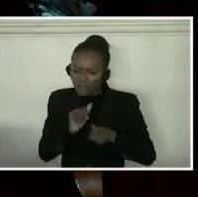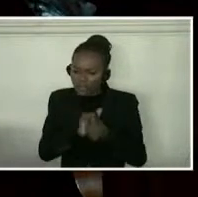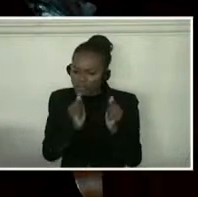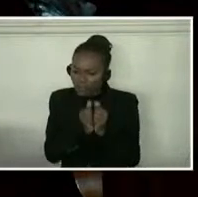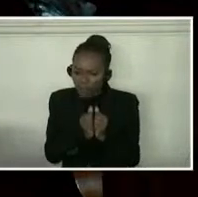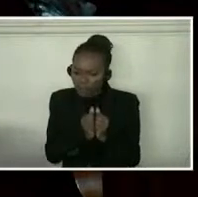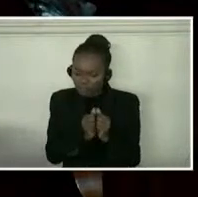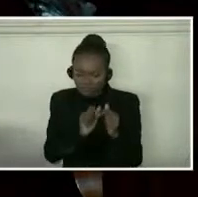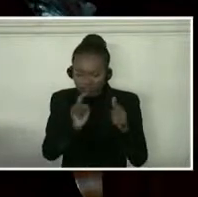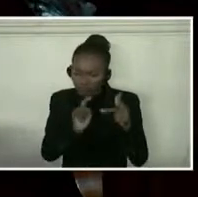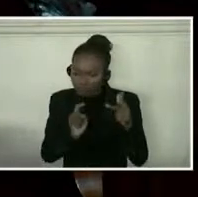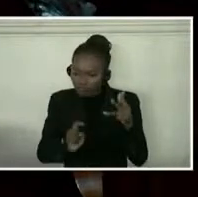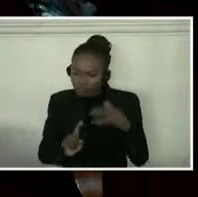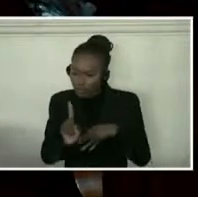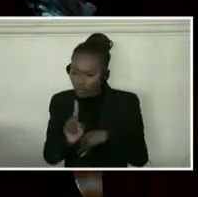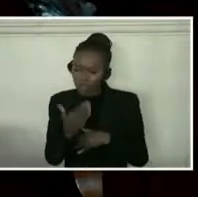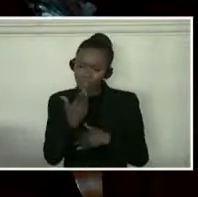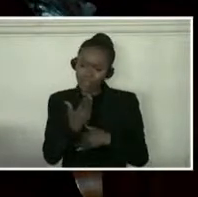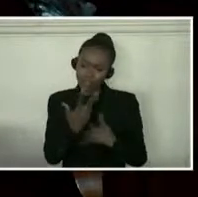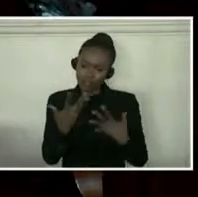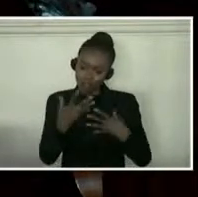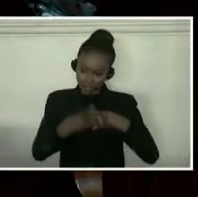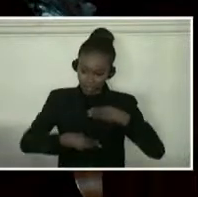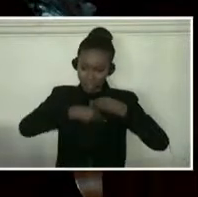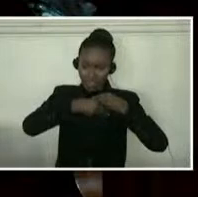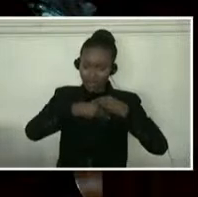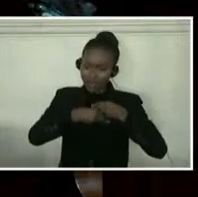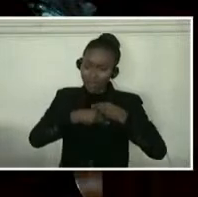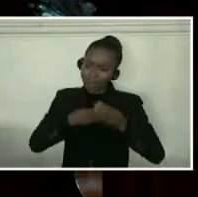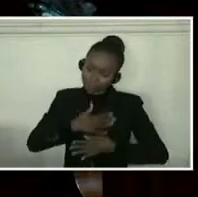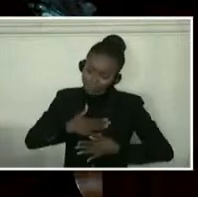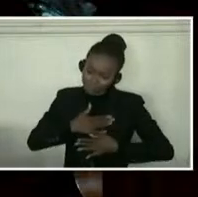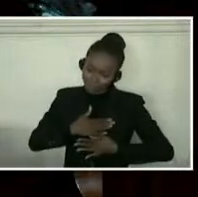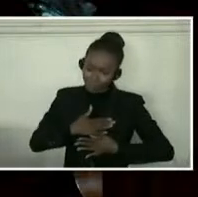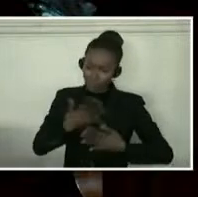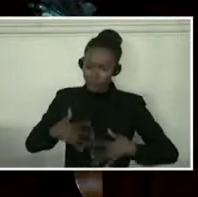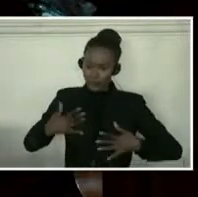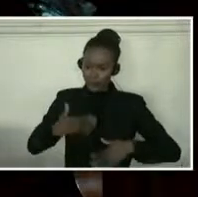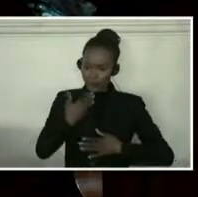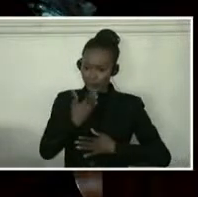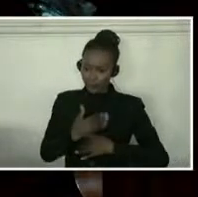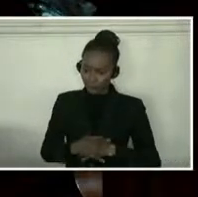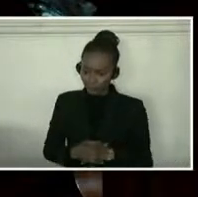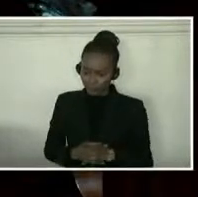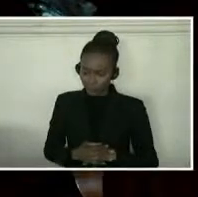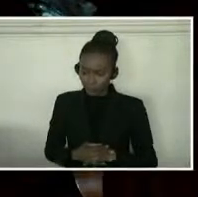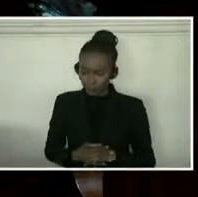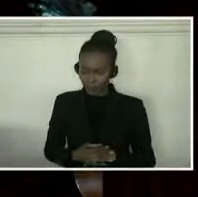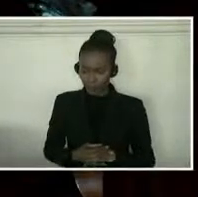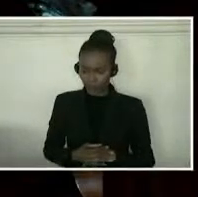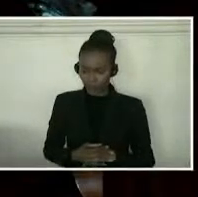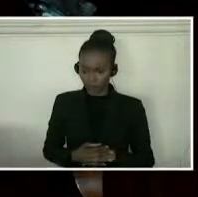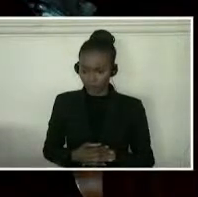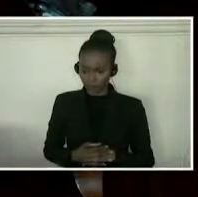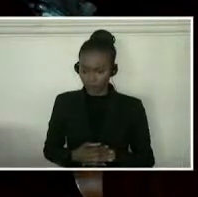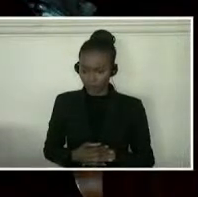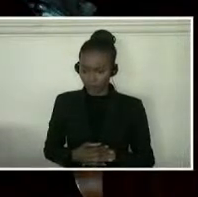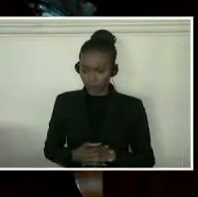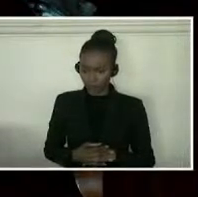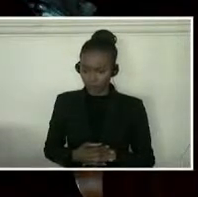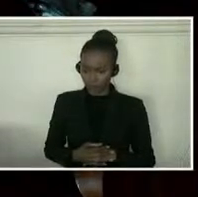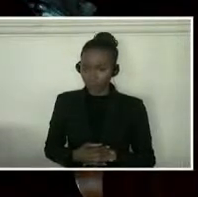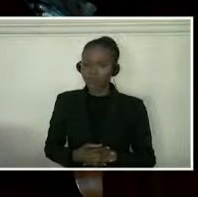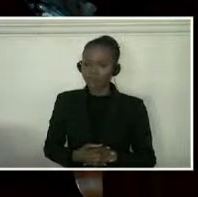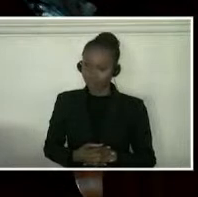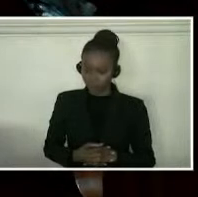thank you very much for your input it really means a lot to all of us as the department uh i'm